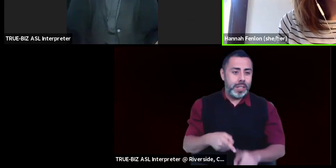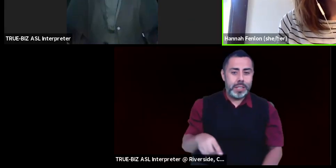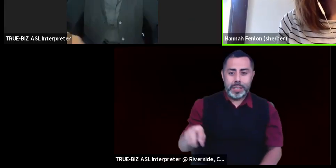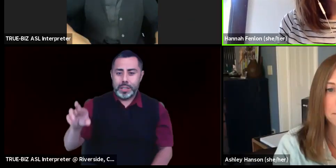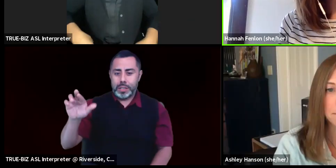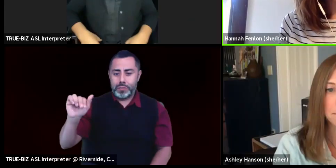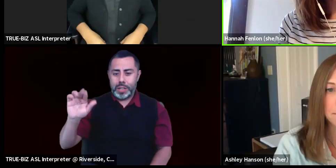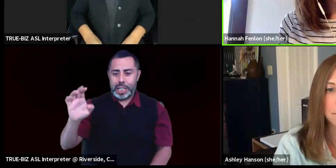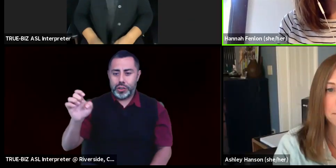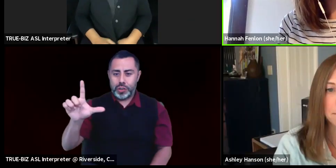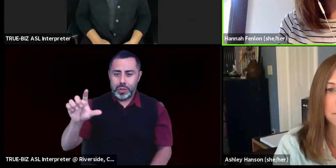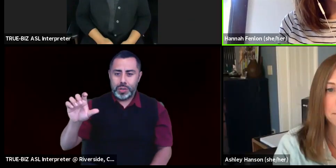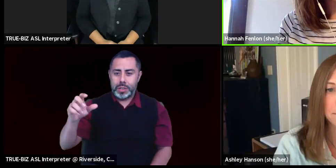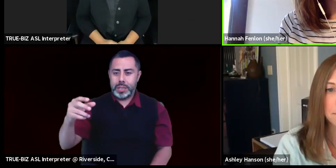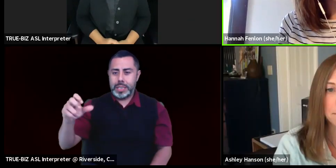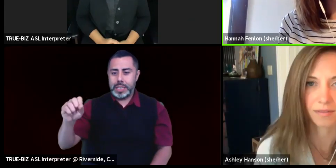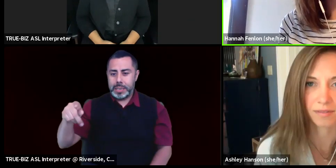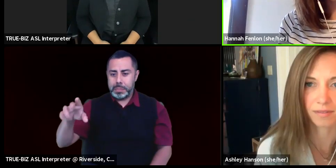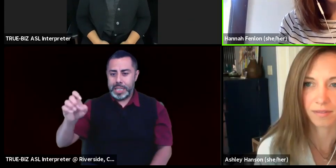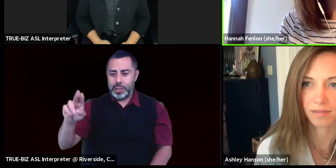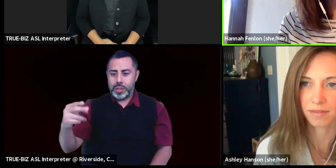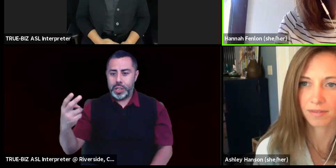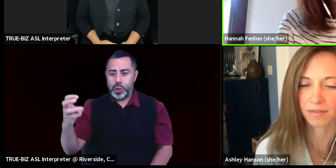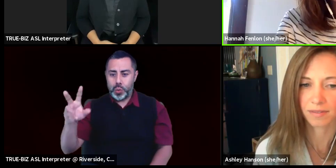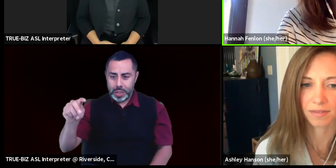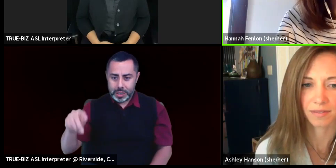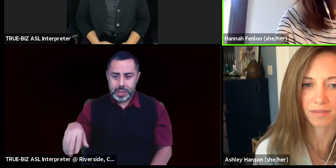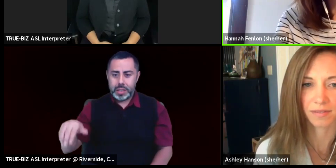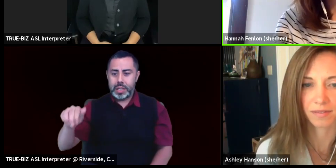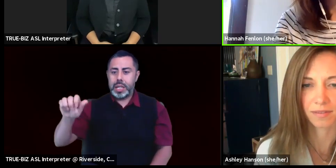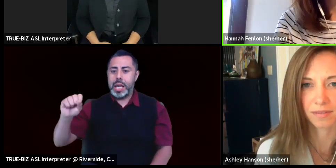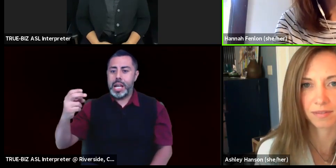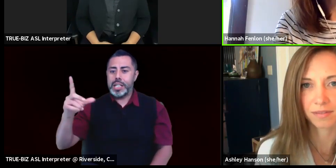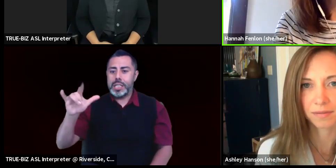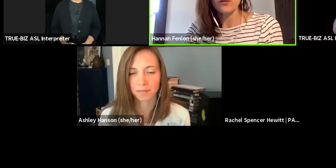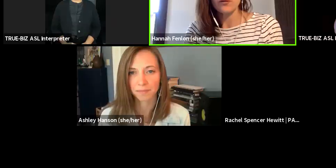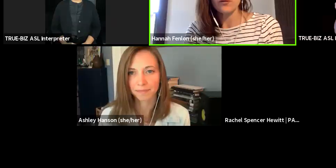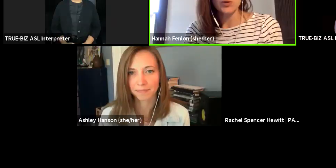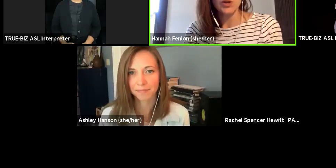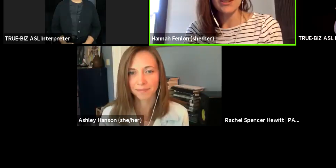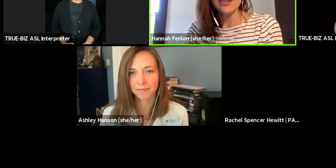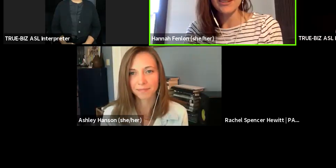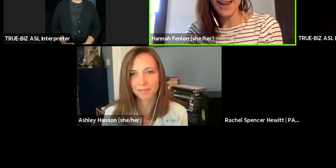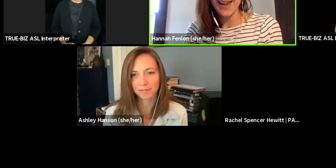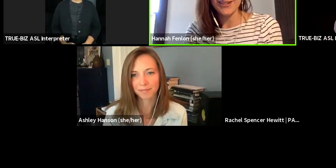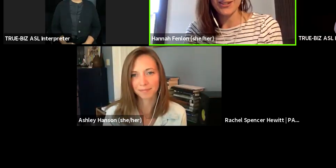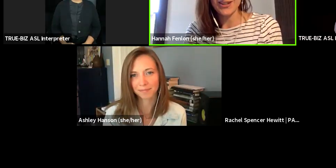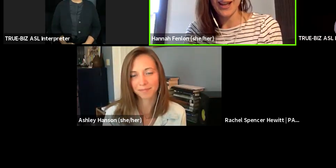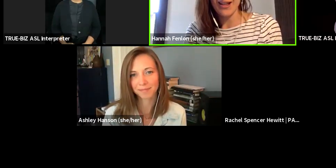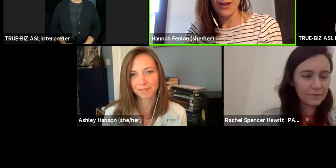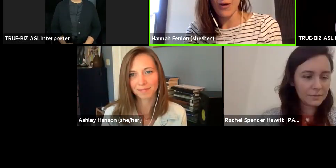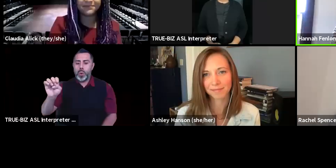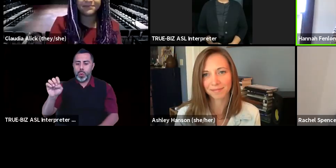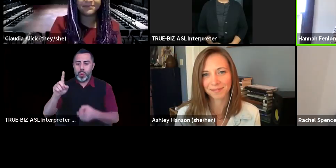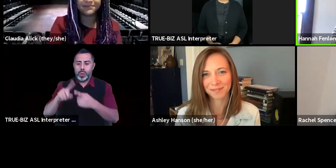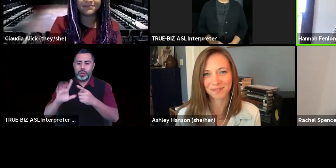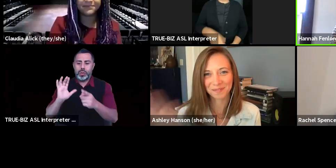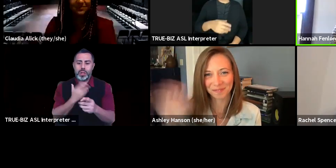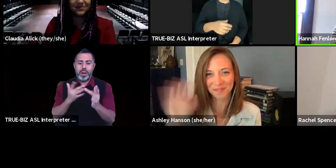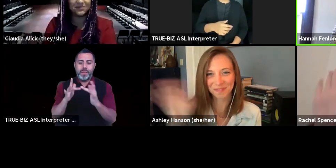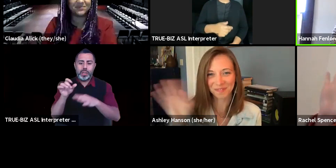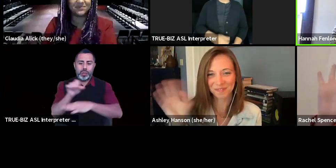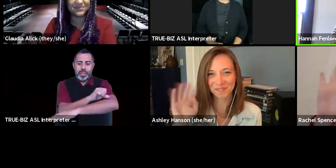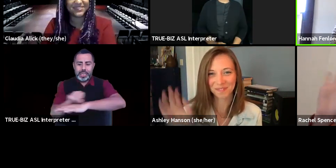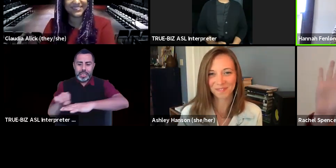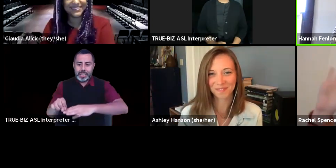Alvis, Claudia Alick, Ashley Hanson, and Ty Defoe to the virtual stage. Hello,